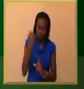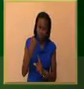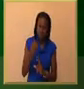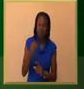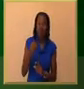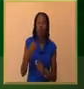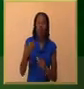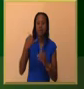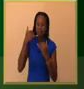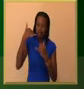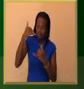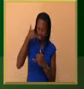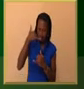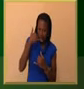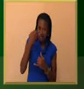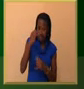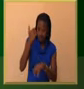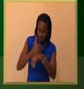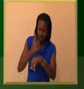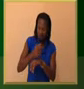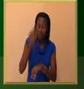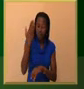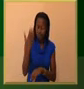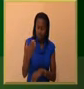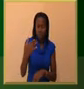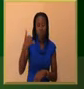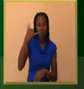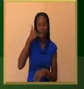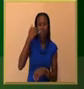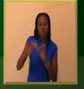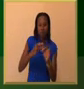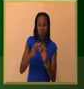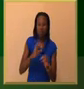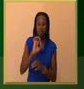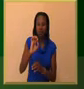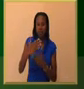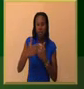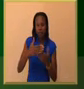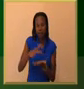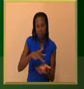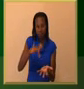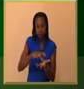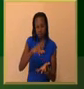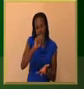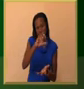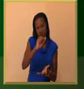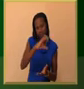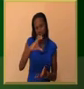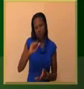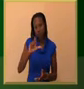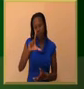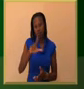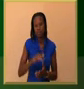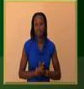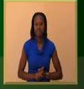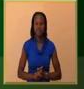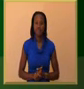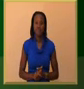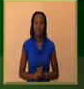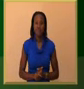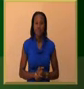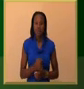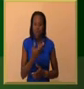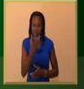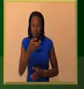within 3 days, and if you are the lucky winner, we will contact you to collect your prize at an AMCOL centre closest to you.